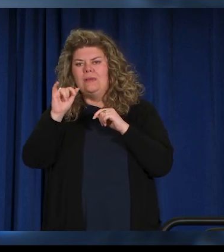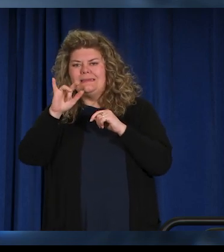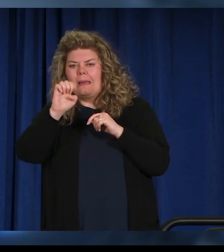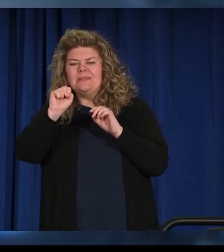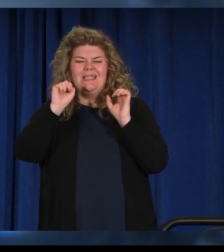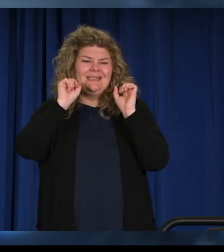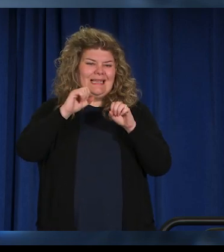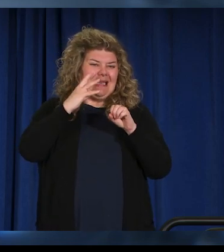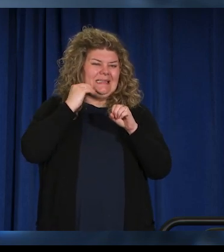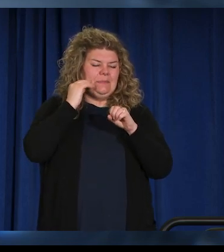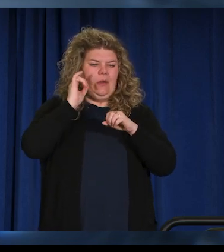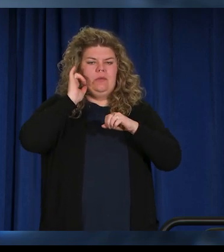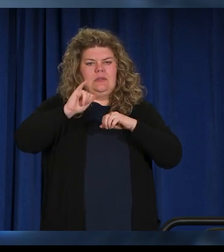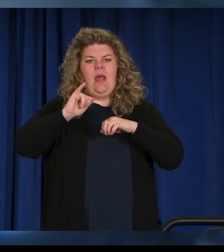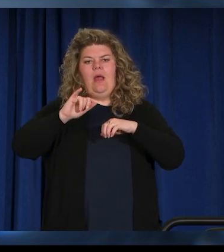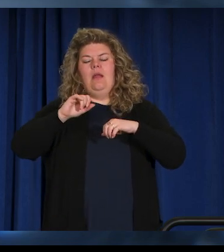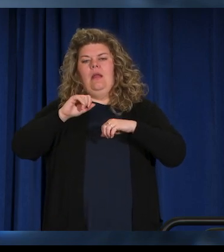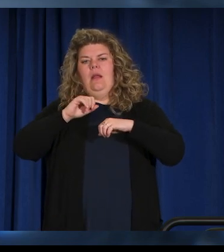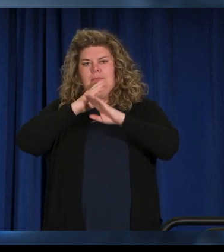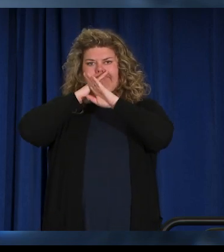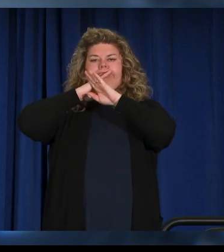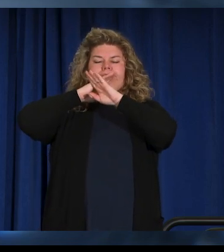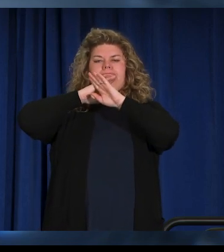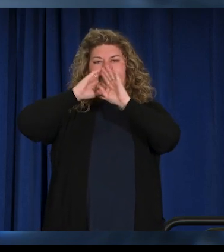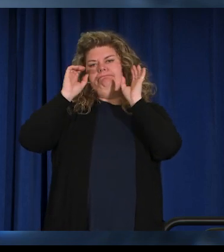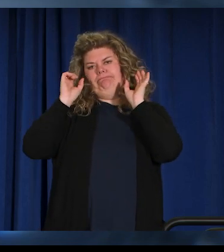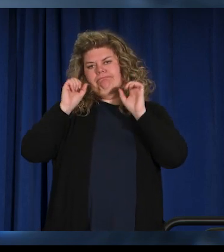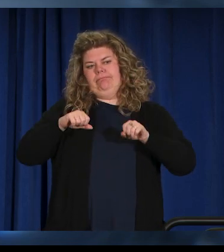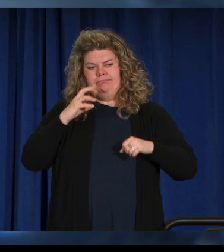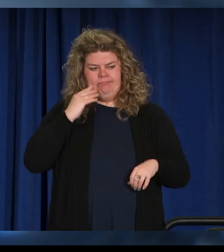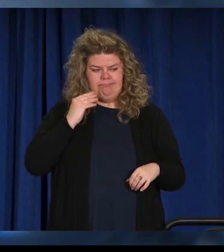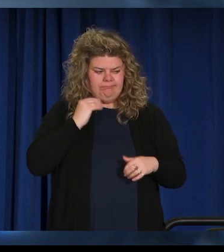experience disabling situations in life.